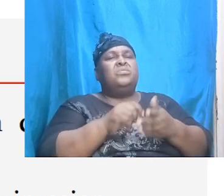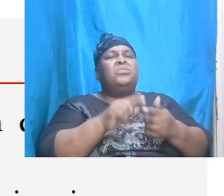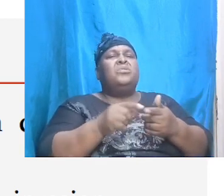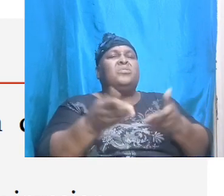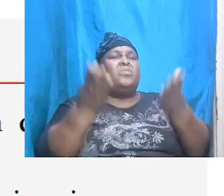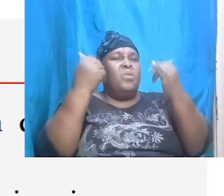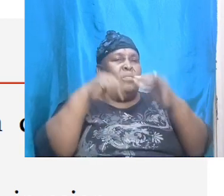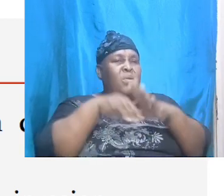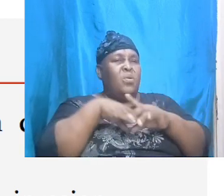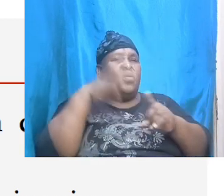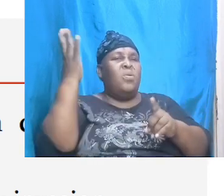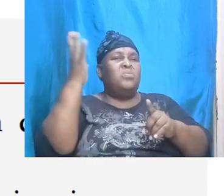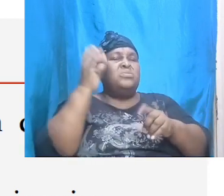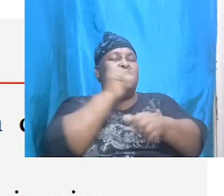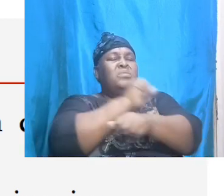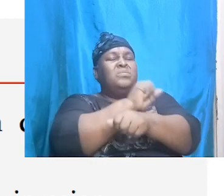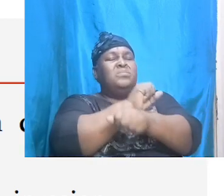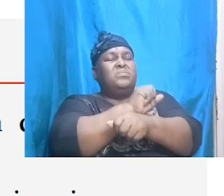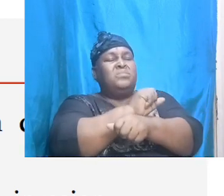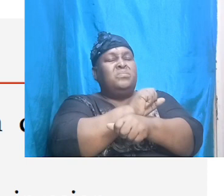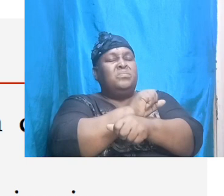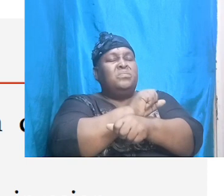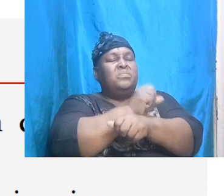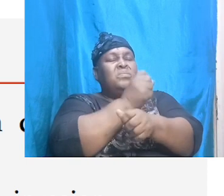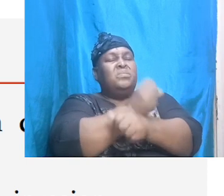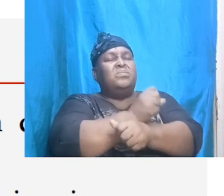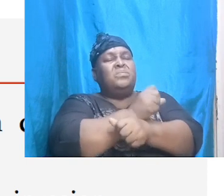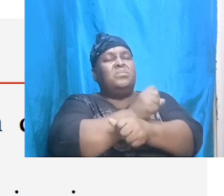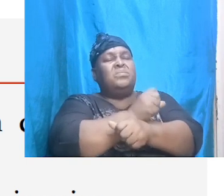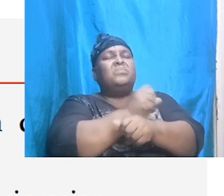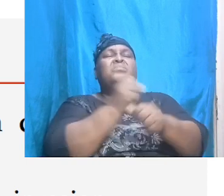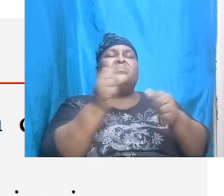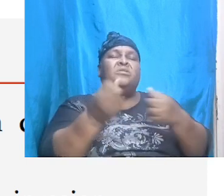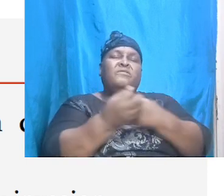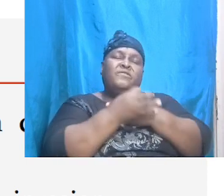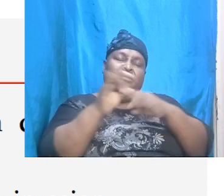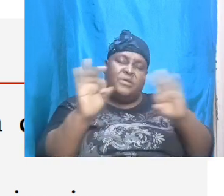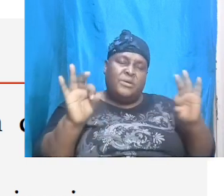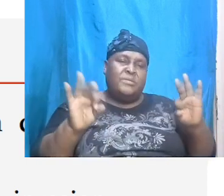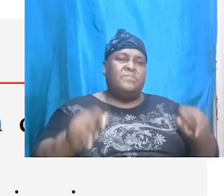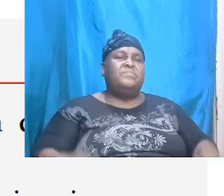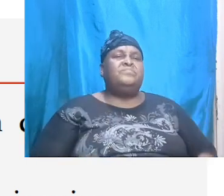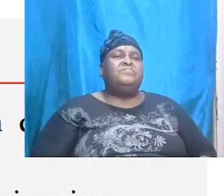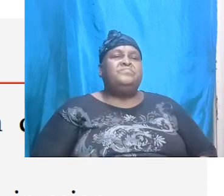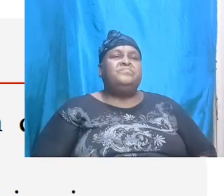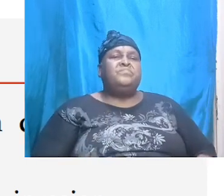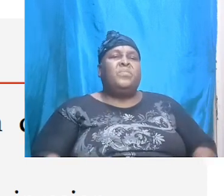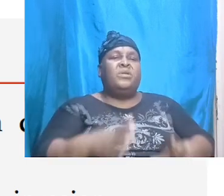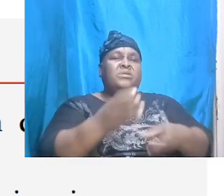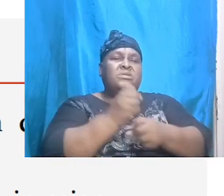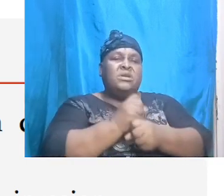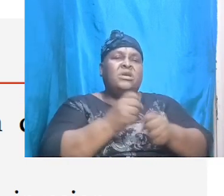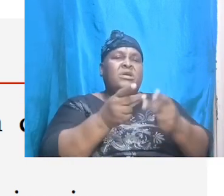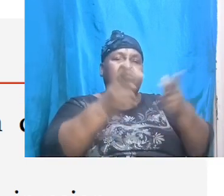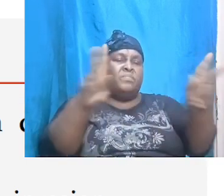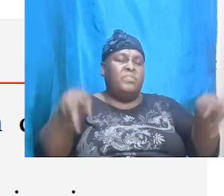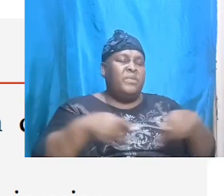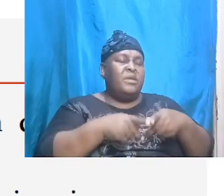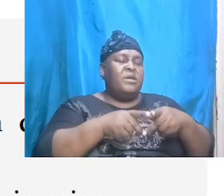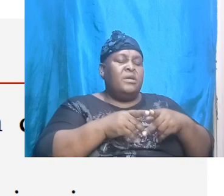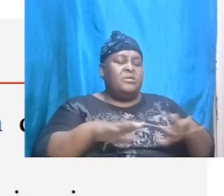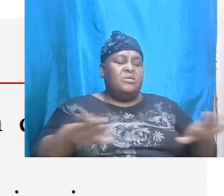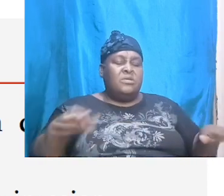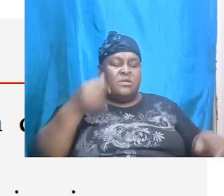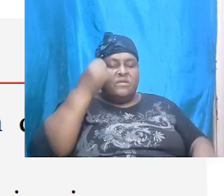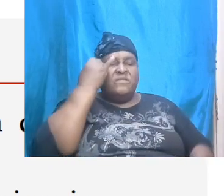out of what is called Babylonian captivity. Praise God. So what had taken place is that the children of Israel